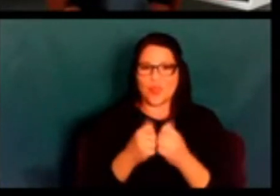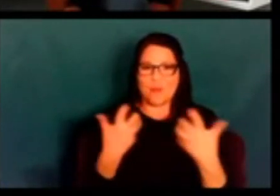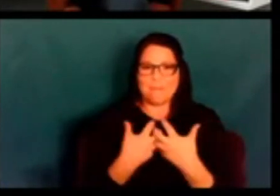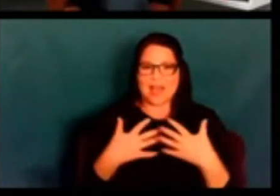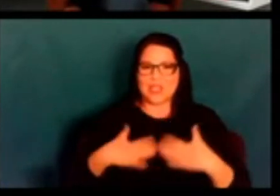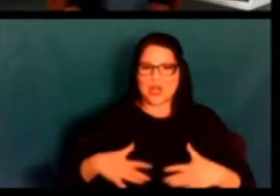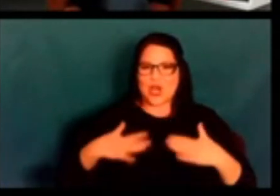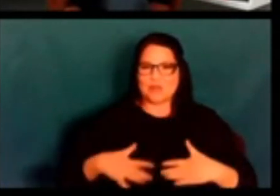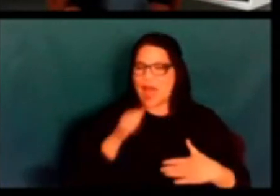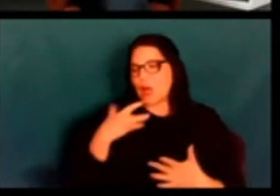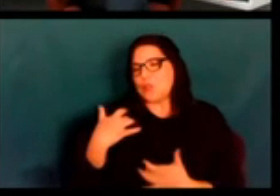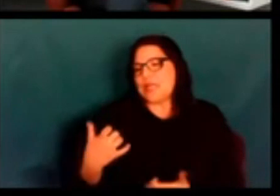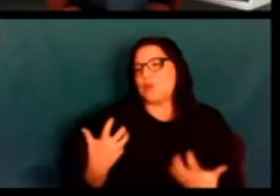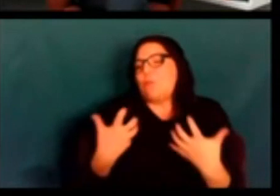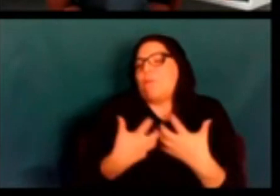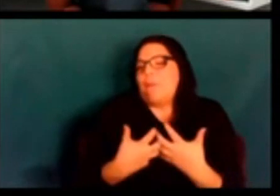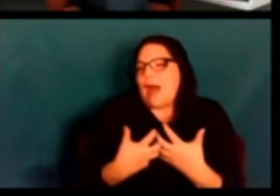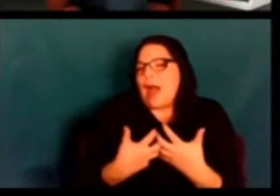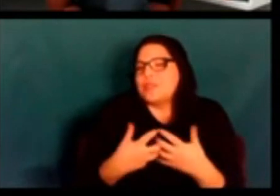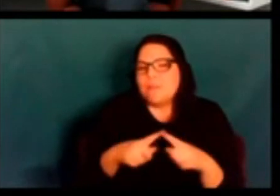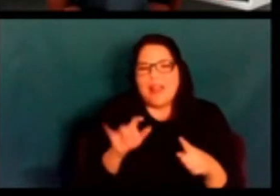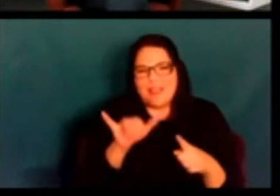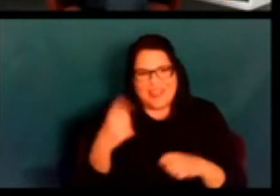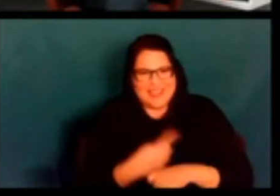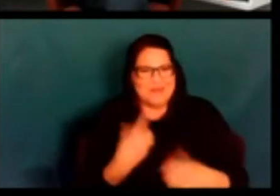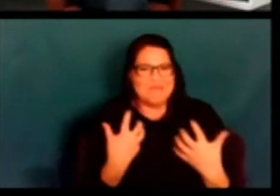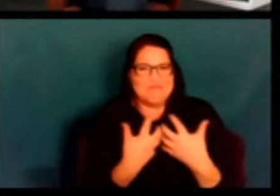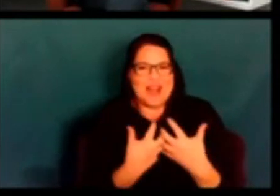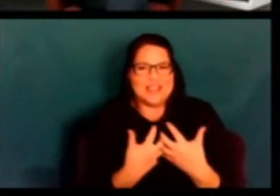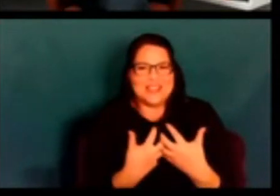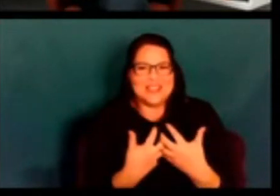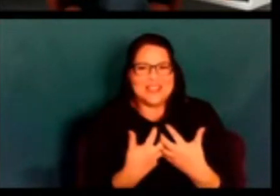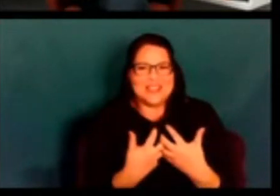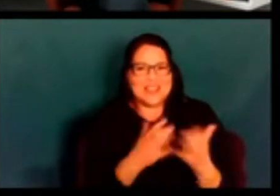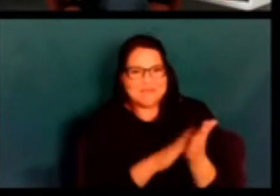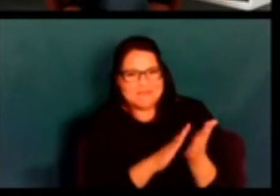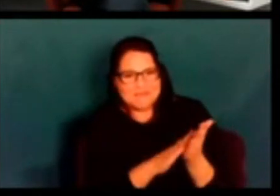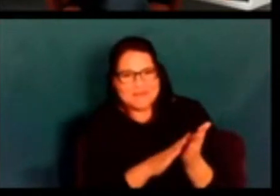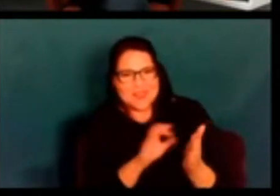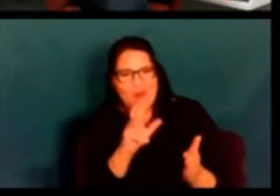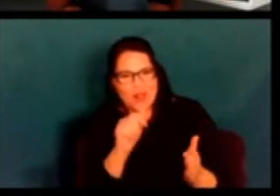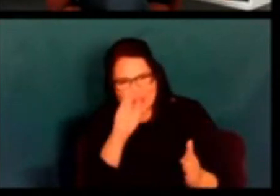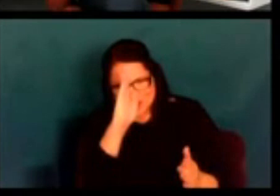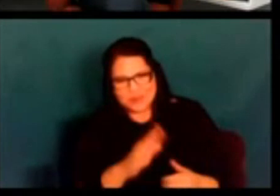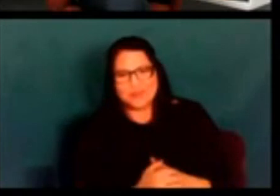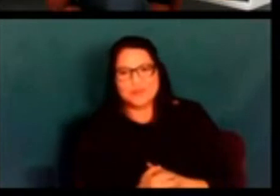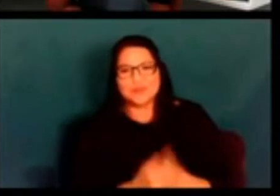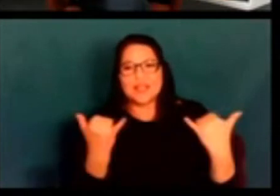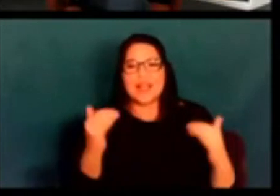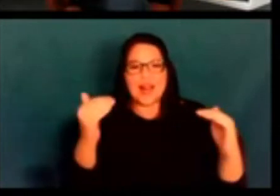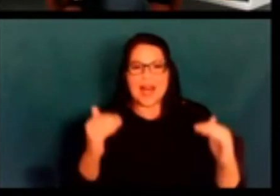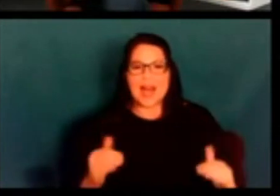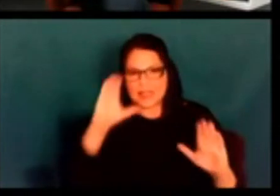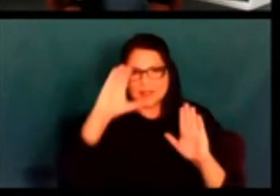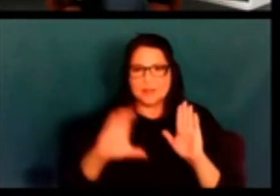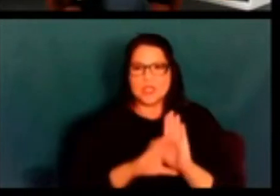costumes. I don't usually match things, but we matched up on that one. Shout out to Carlon. Let's go to the next